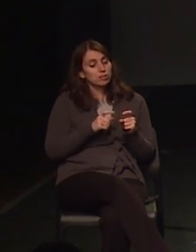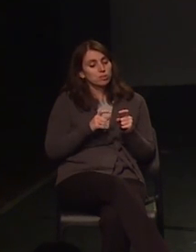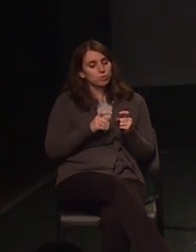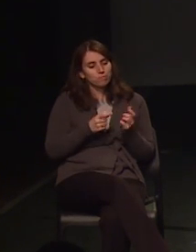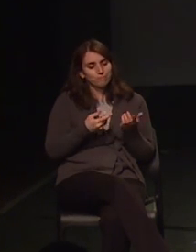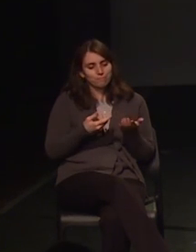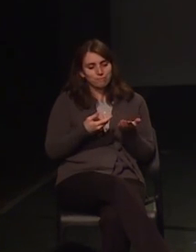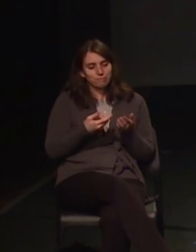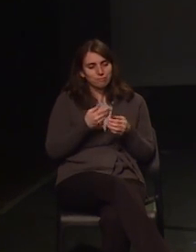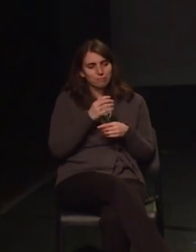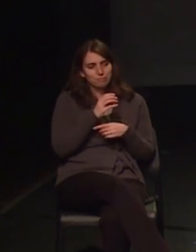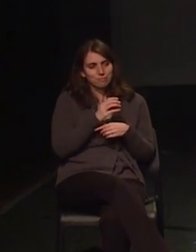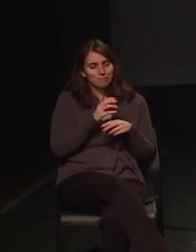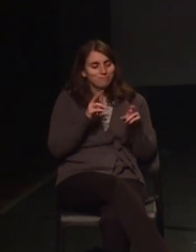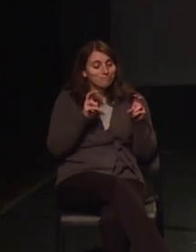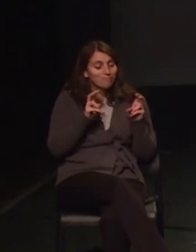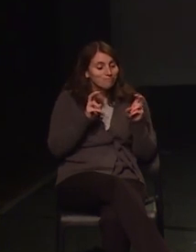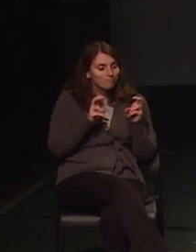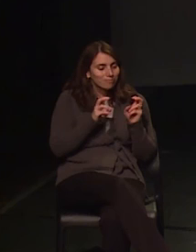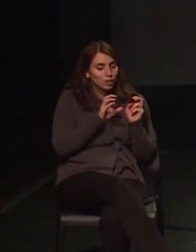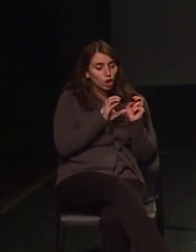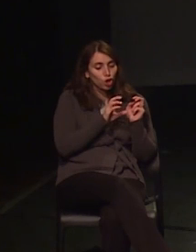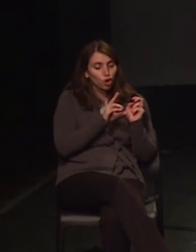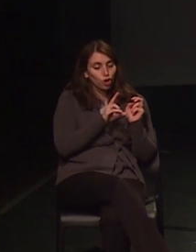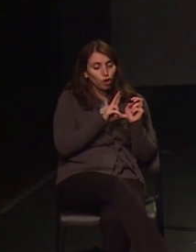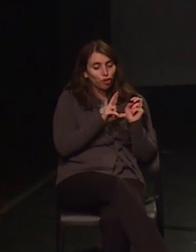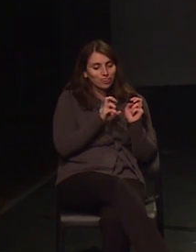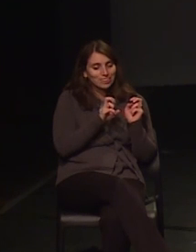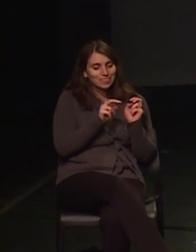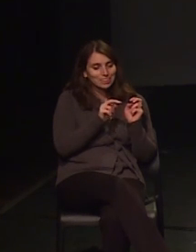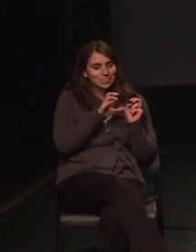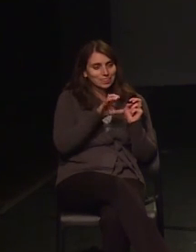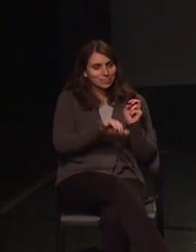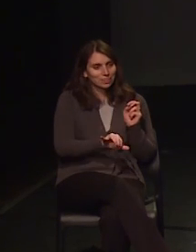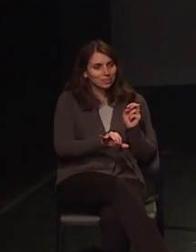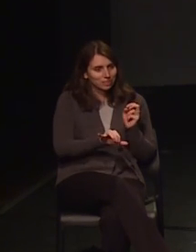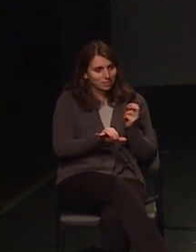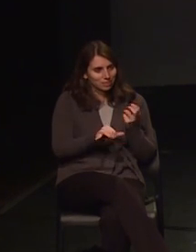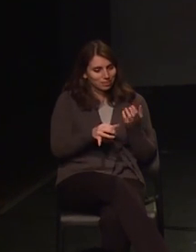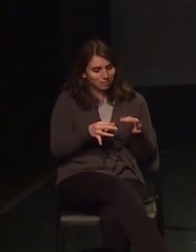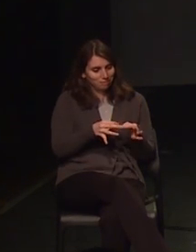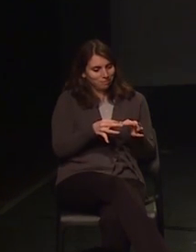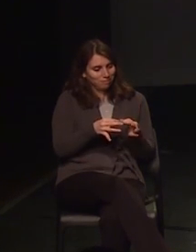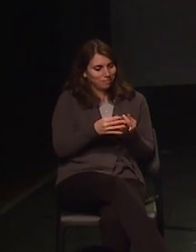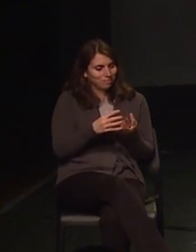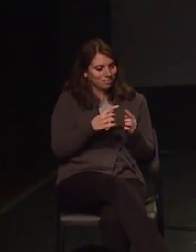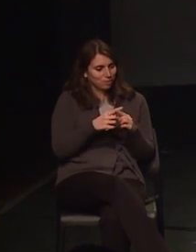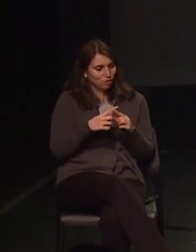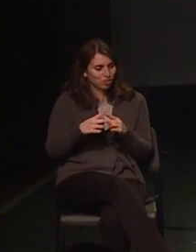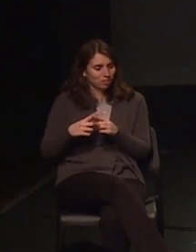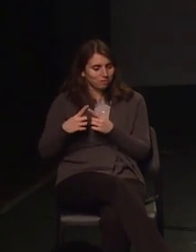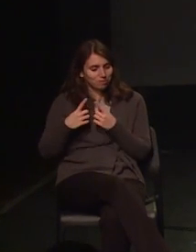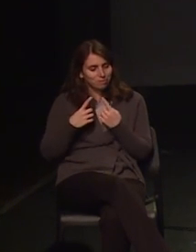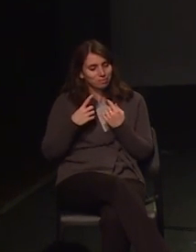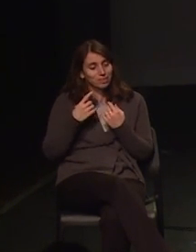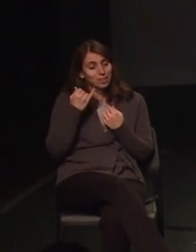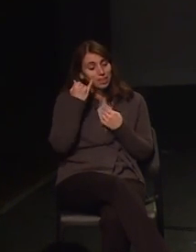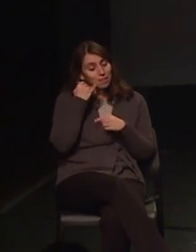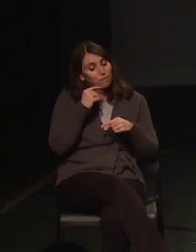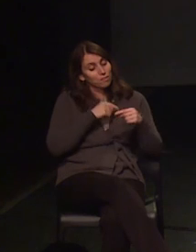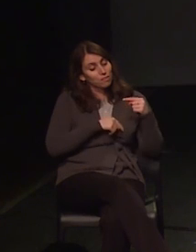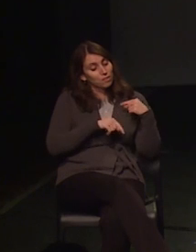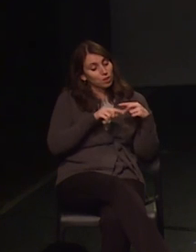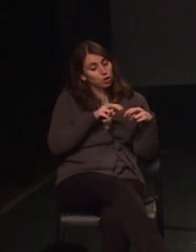currency is different for contributions in different communities. And one of the things that you'll find looking back at old studies is that African American and